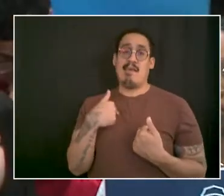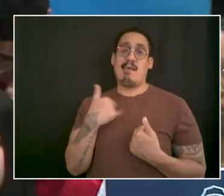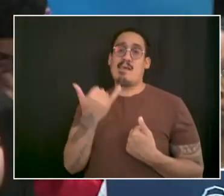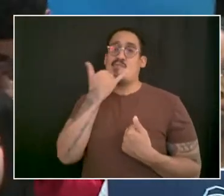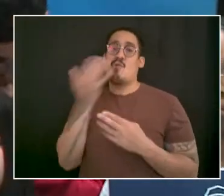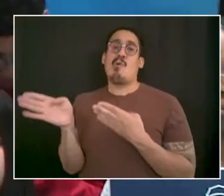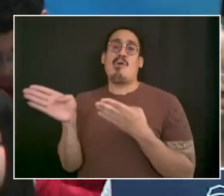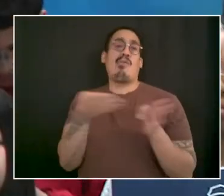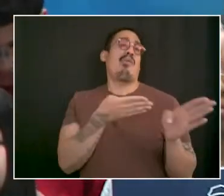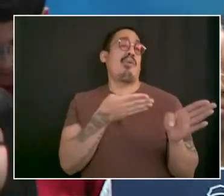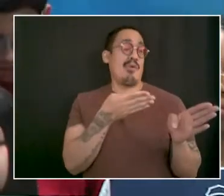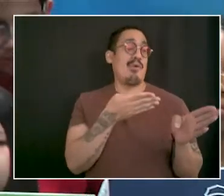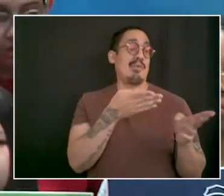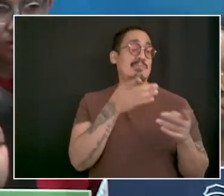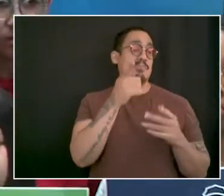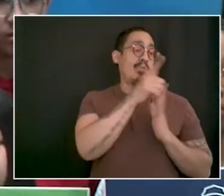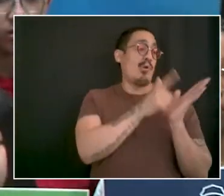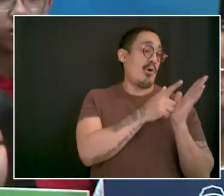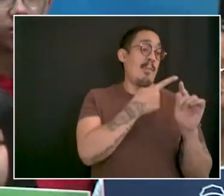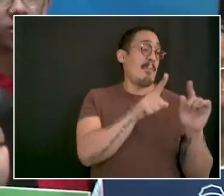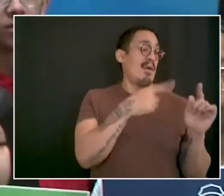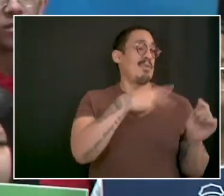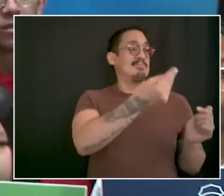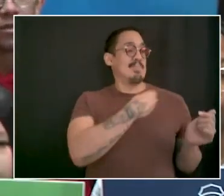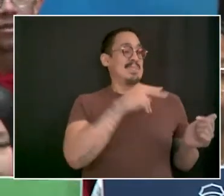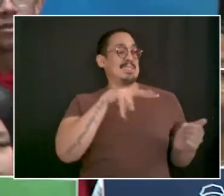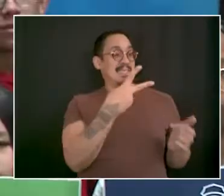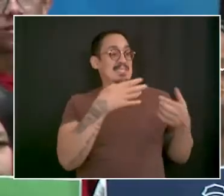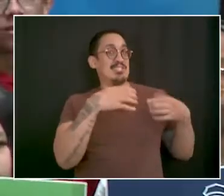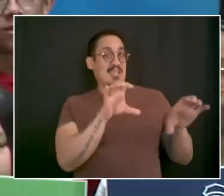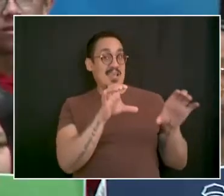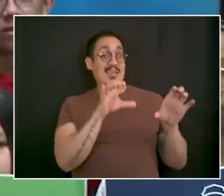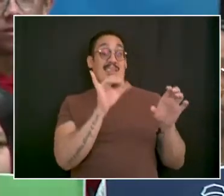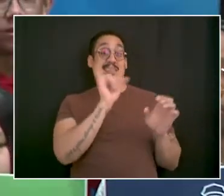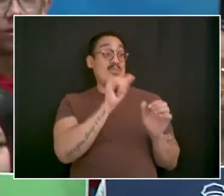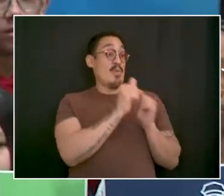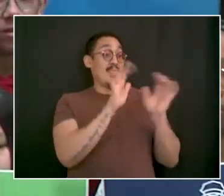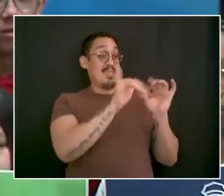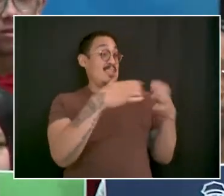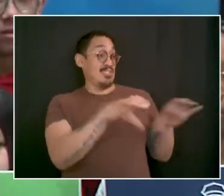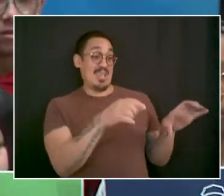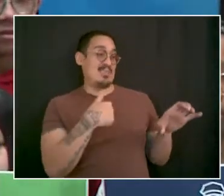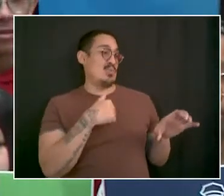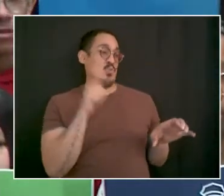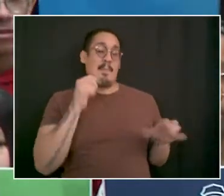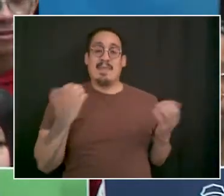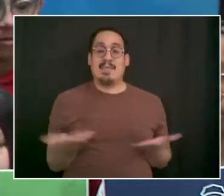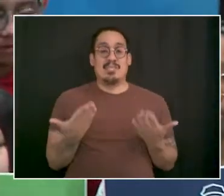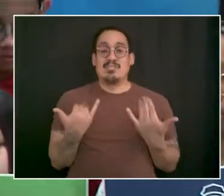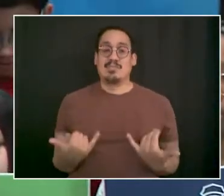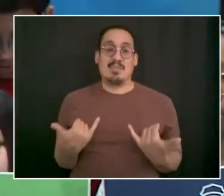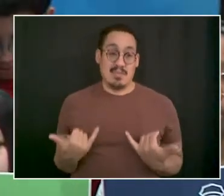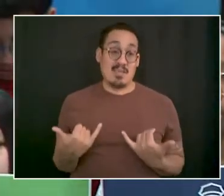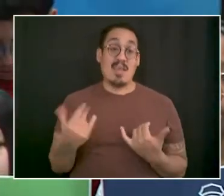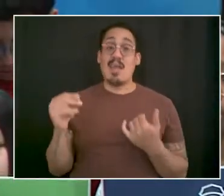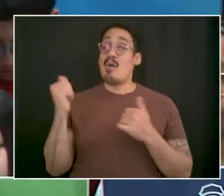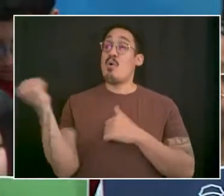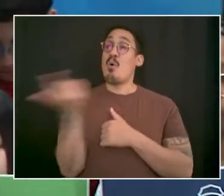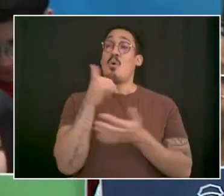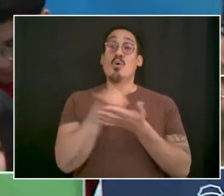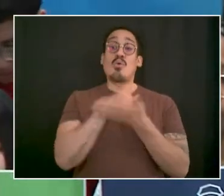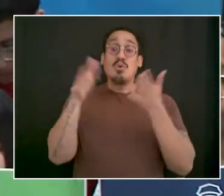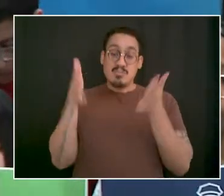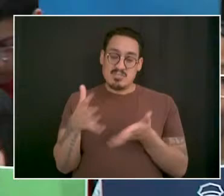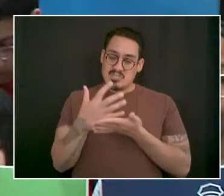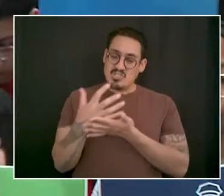second chance. Without that chance, I wouldn't be where I am today. And all New Yorkers deserve that same opportunity to turn